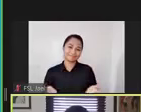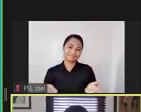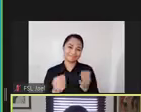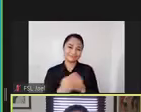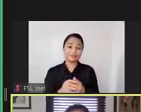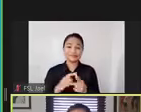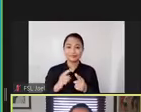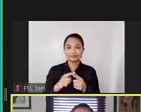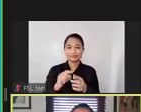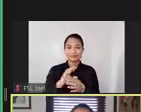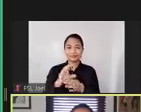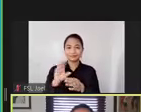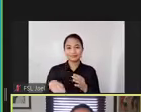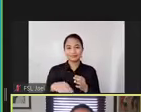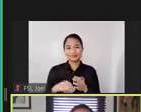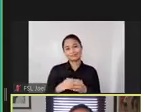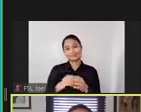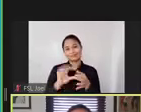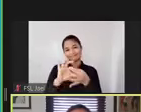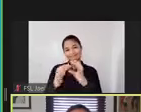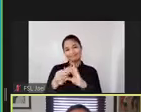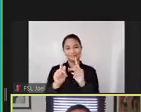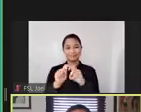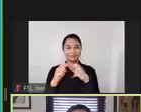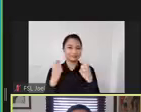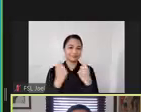Next slide, please.